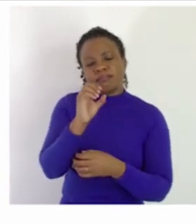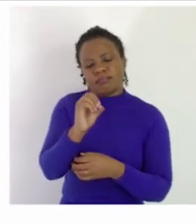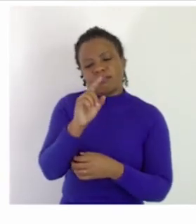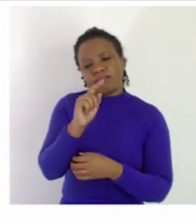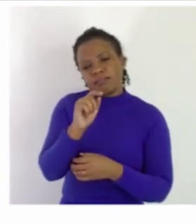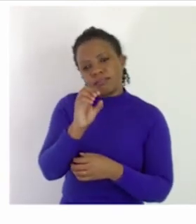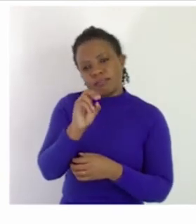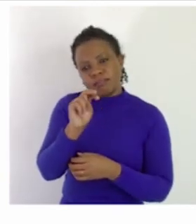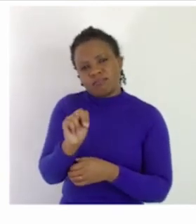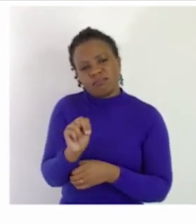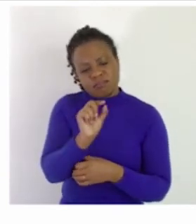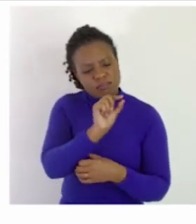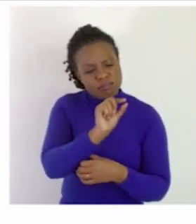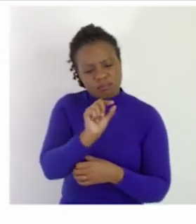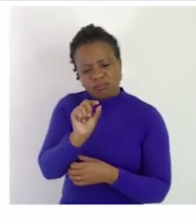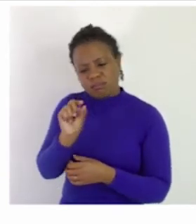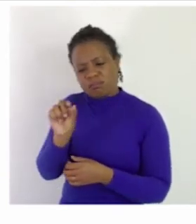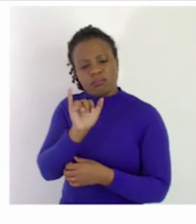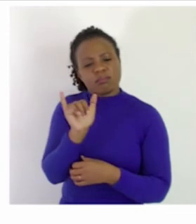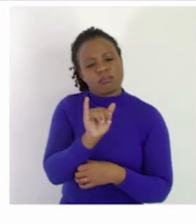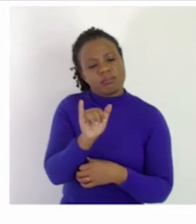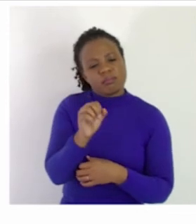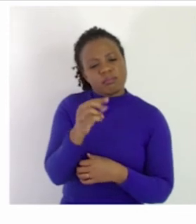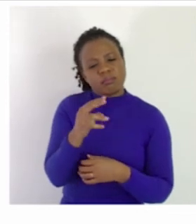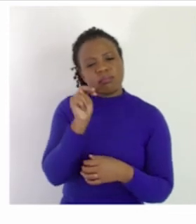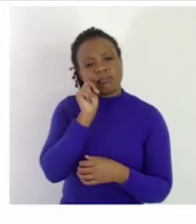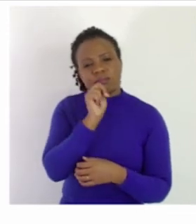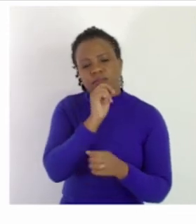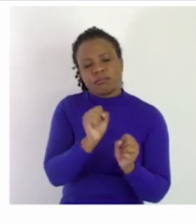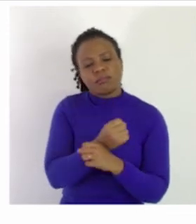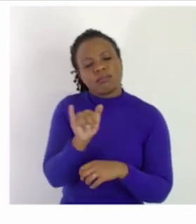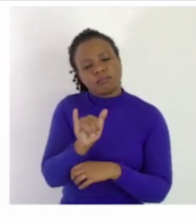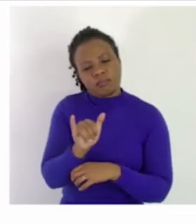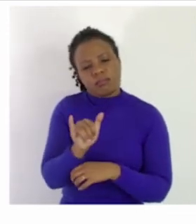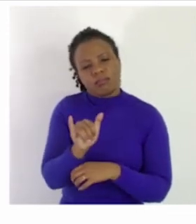be our uncountable noun there?